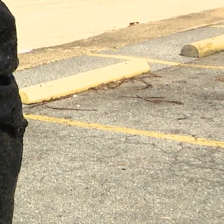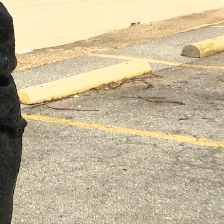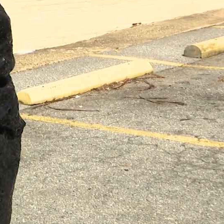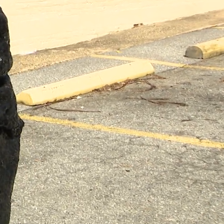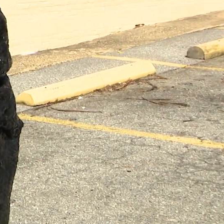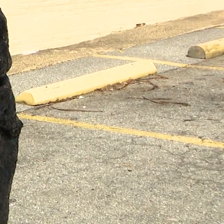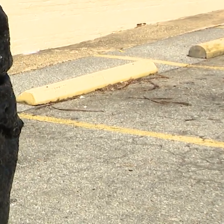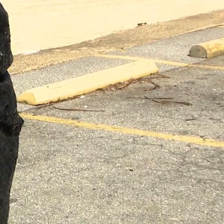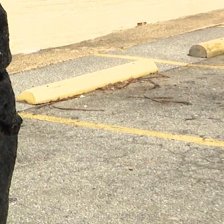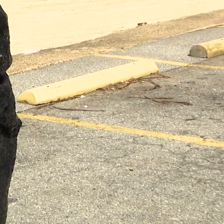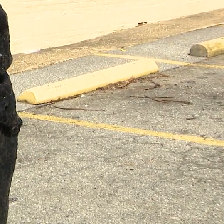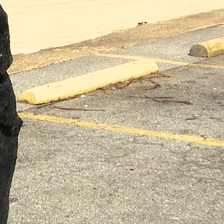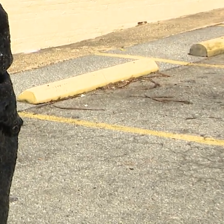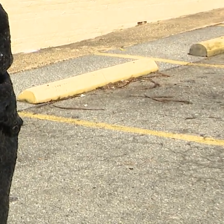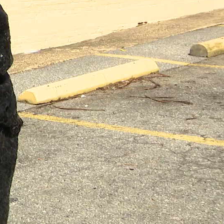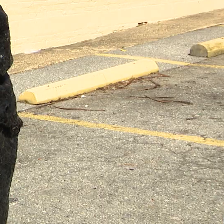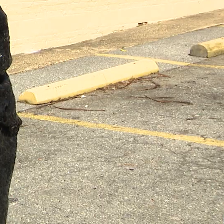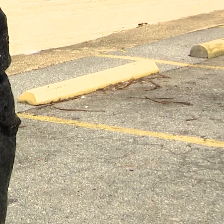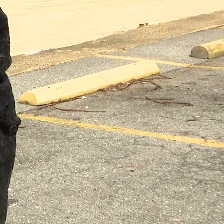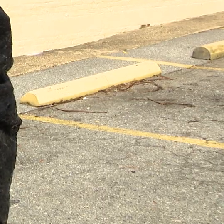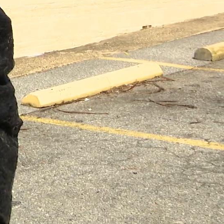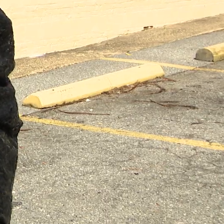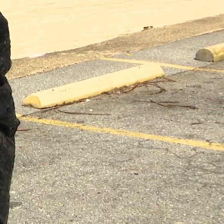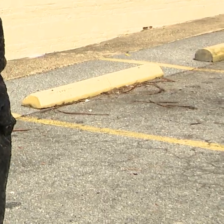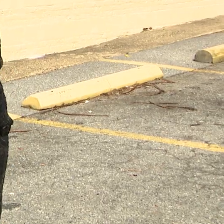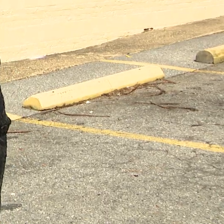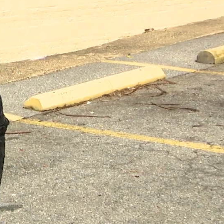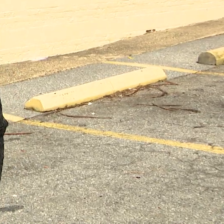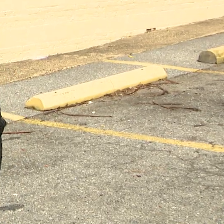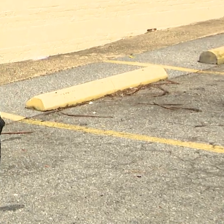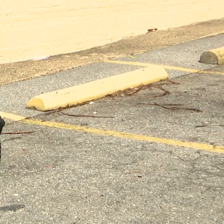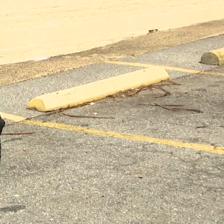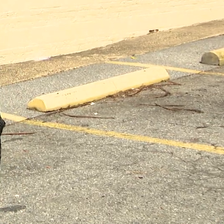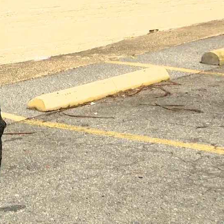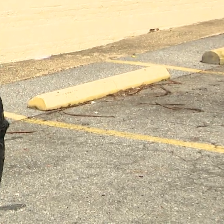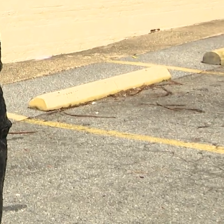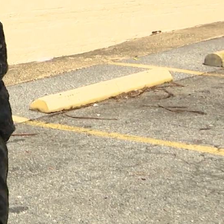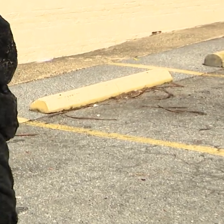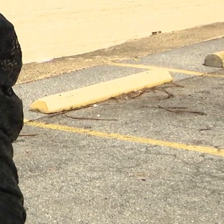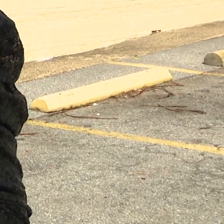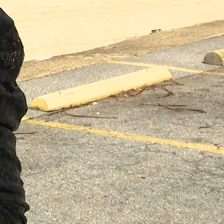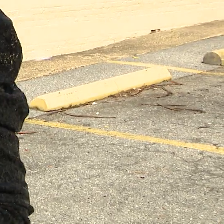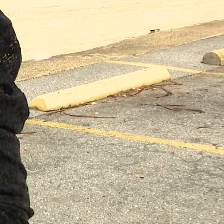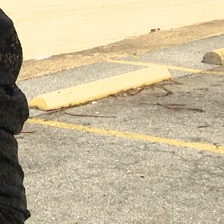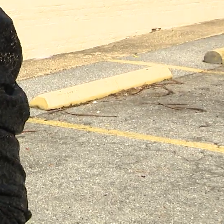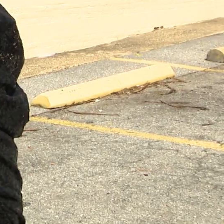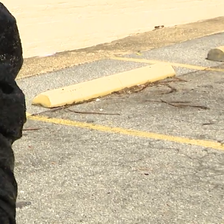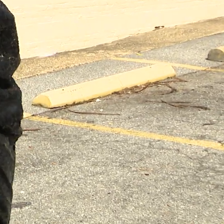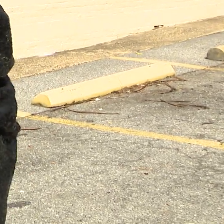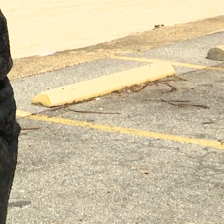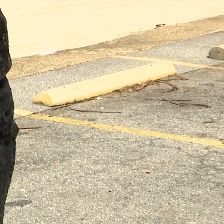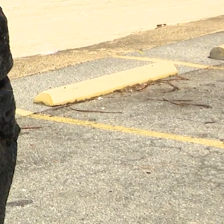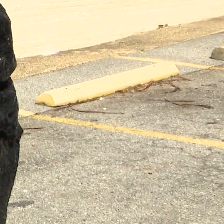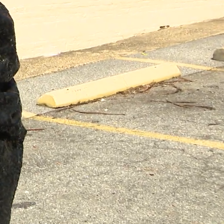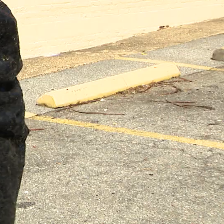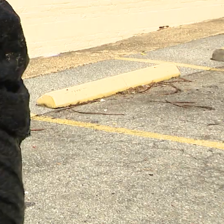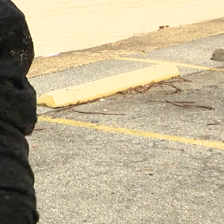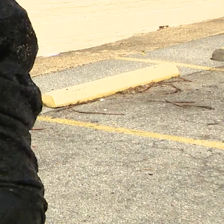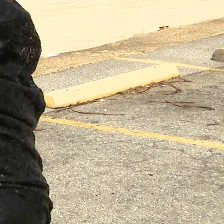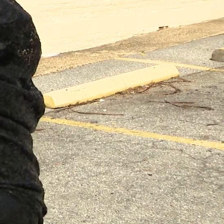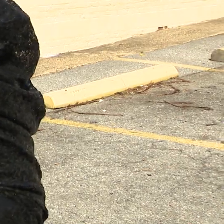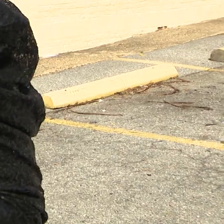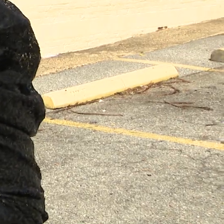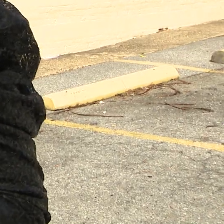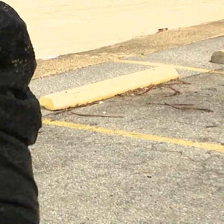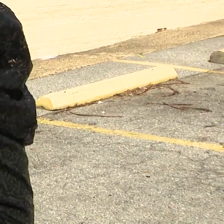7 years as an entrepreneur has its ups and downs. Surviving during a pandemic. It's